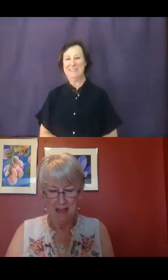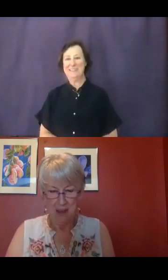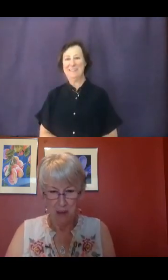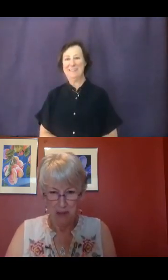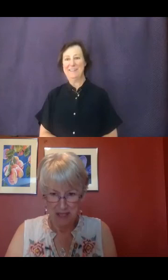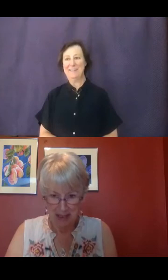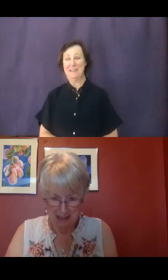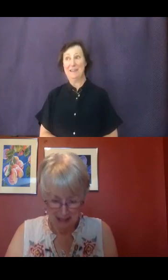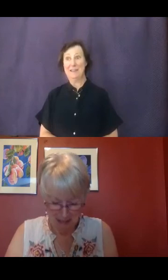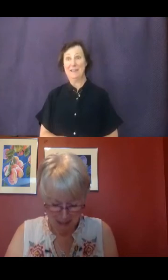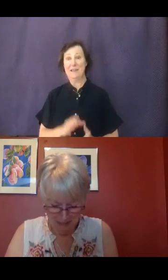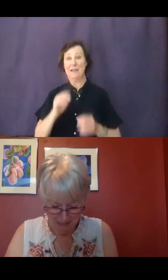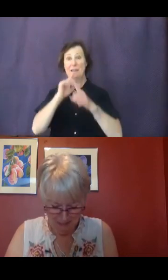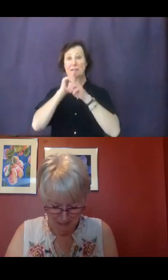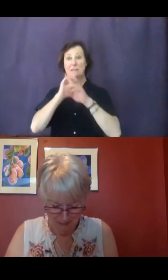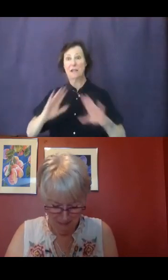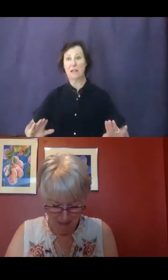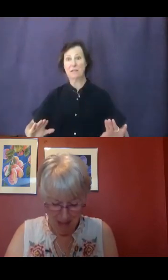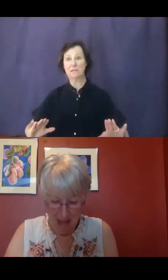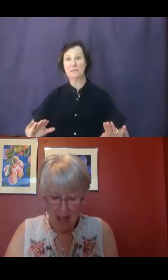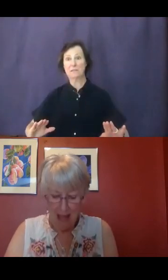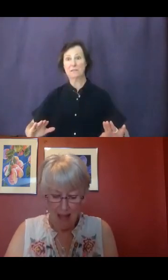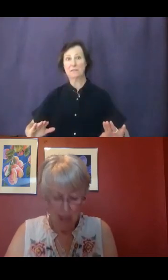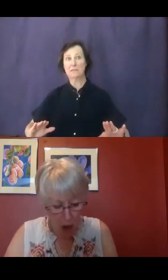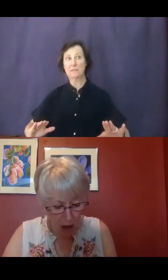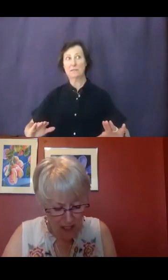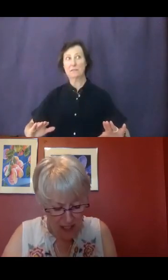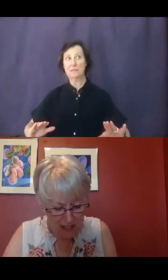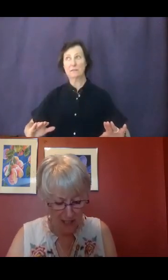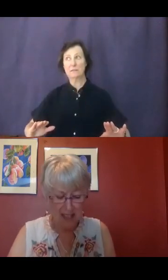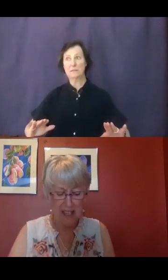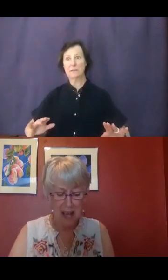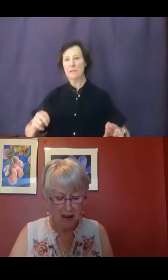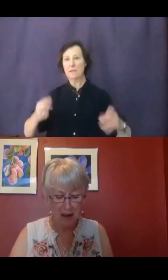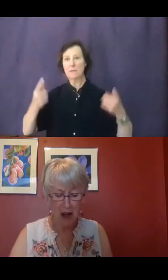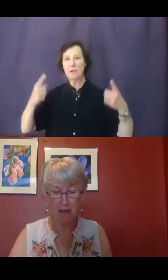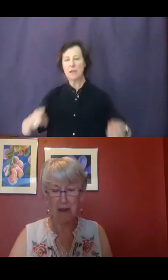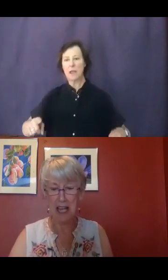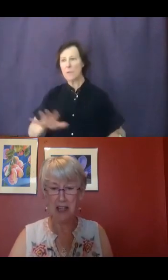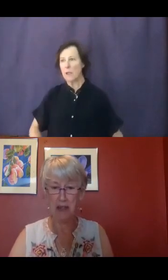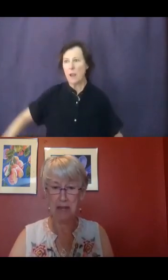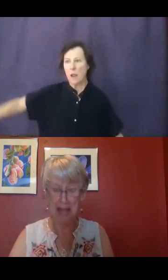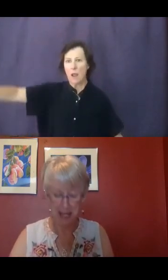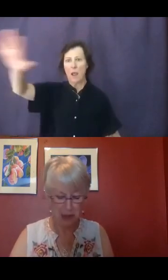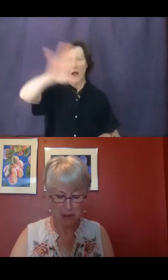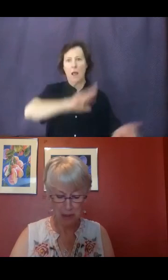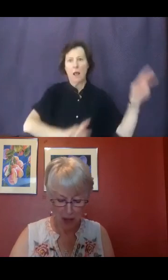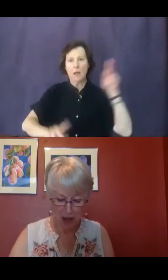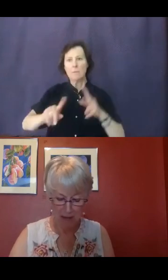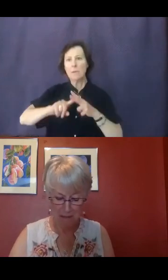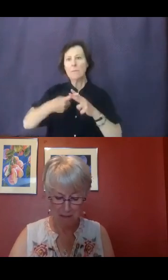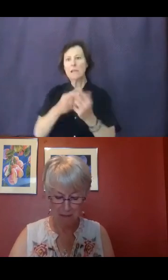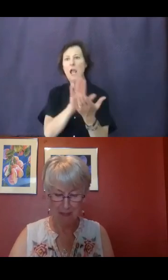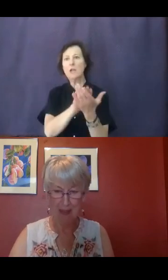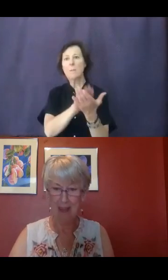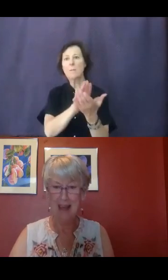And there was silence. Then all of a sudden, the entire congregation began to